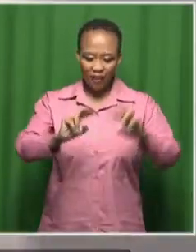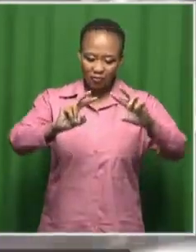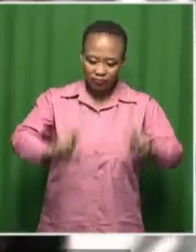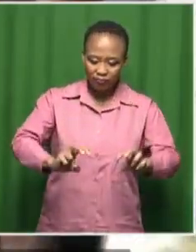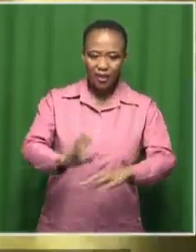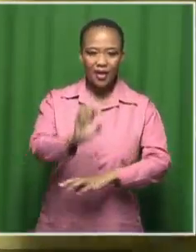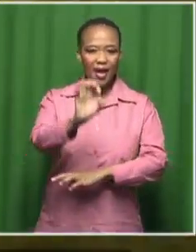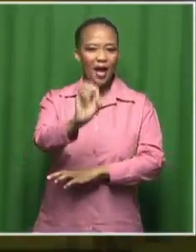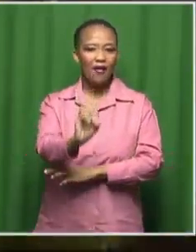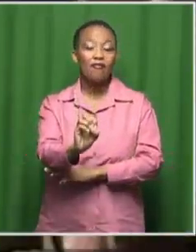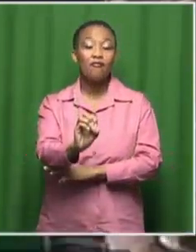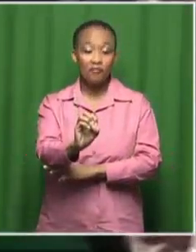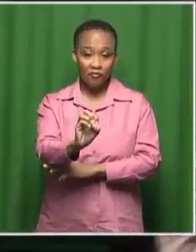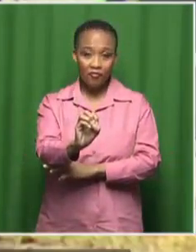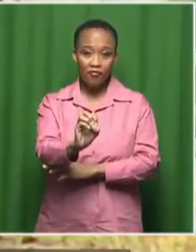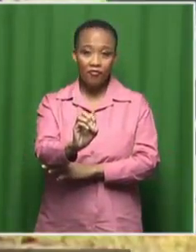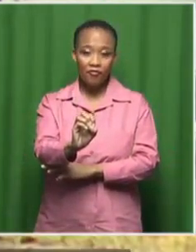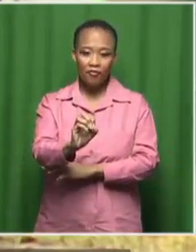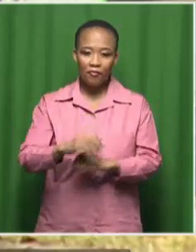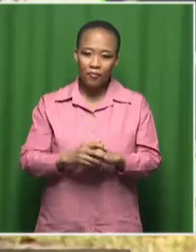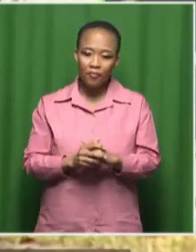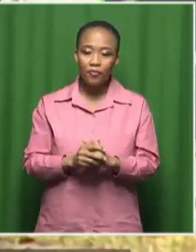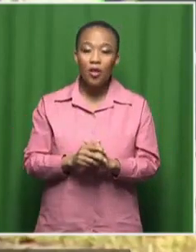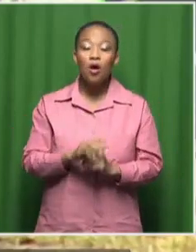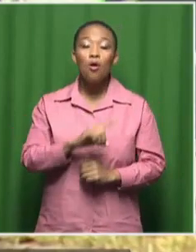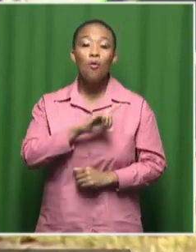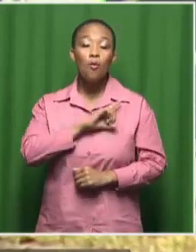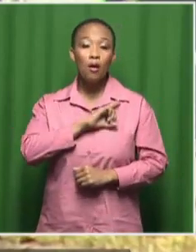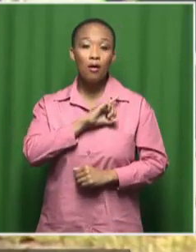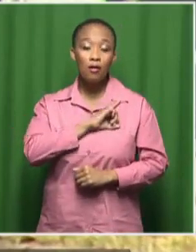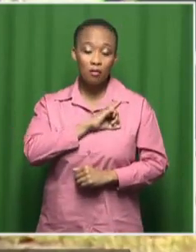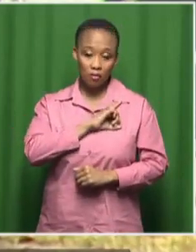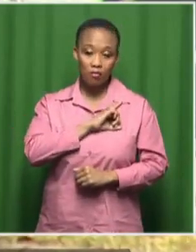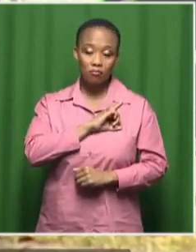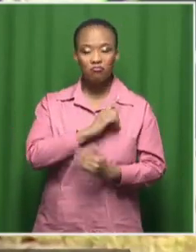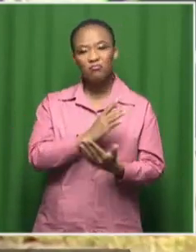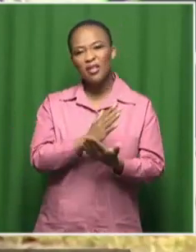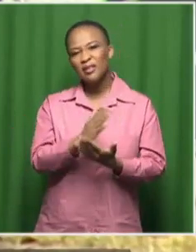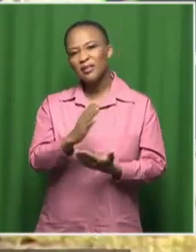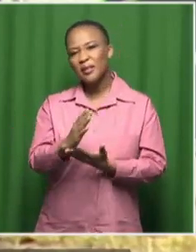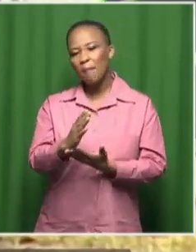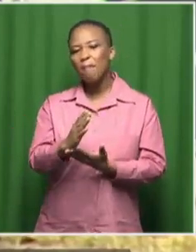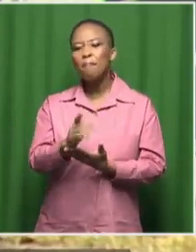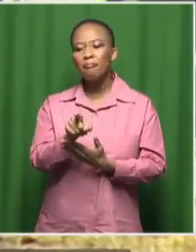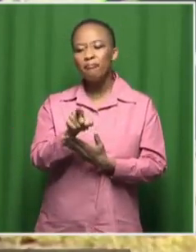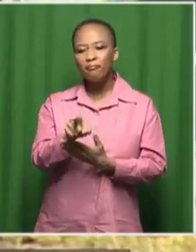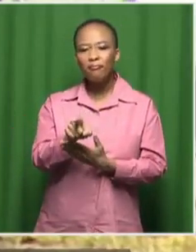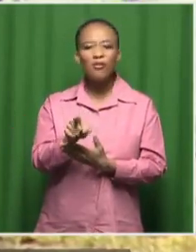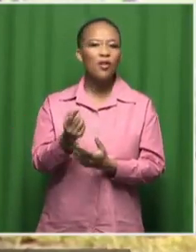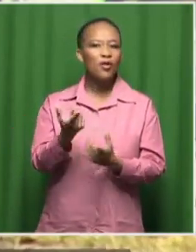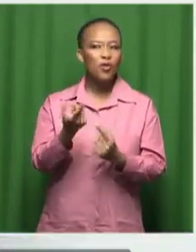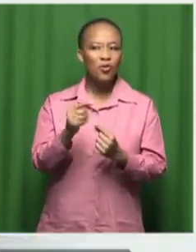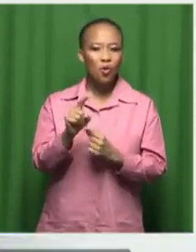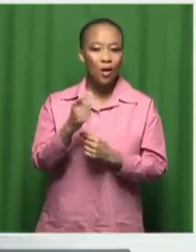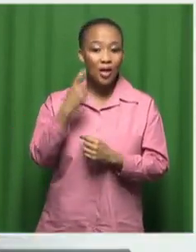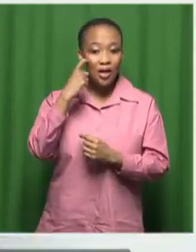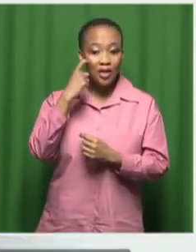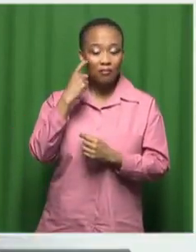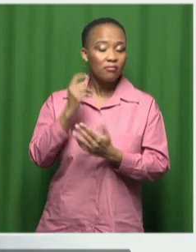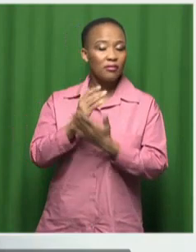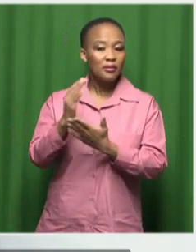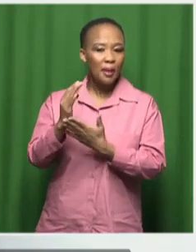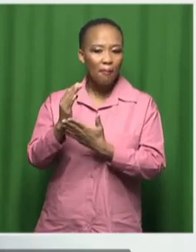There are relative, or some are, well, on balance, if you like, they're relatively inconclusive. Some